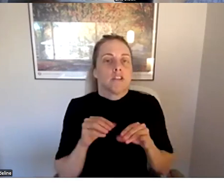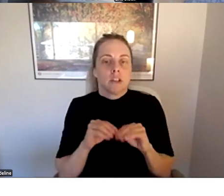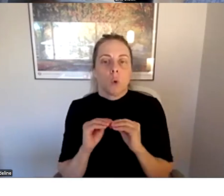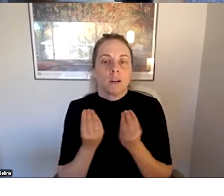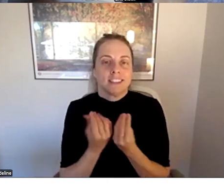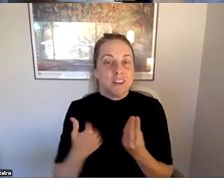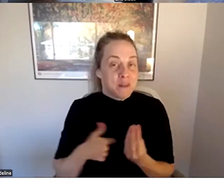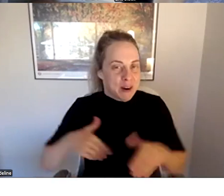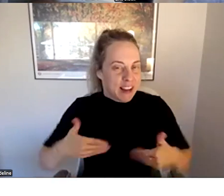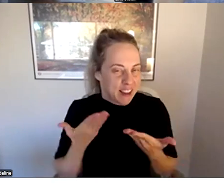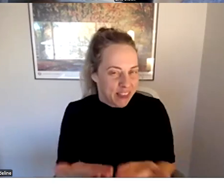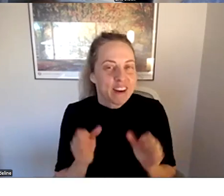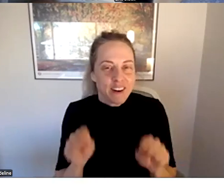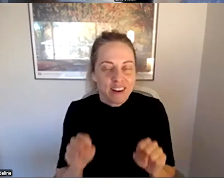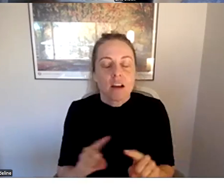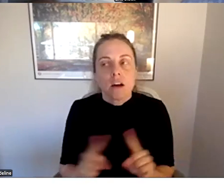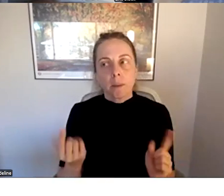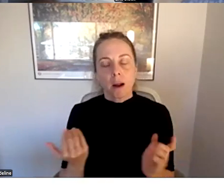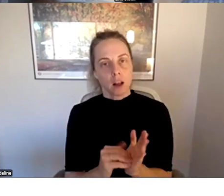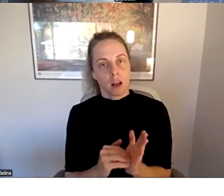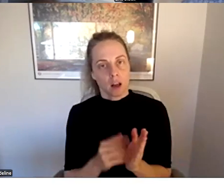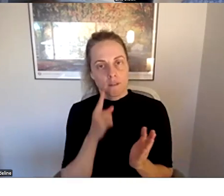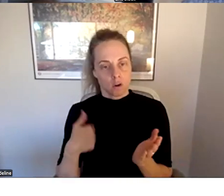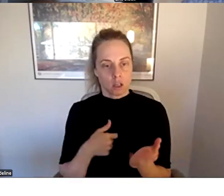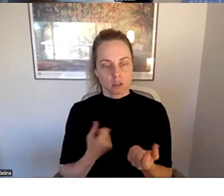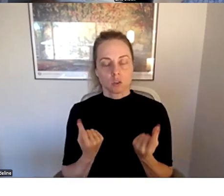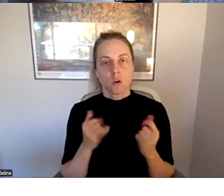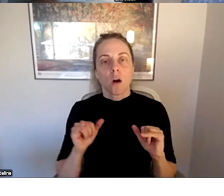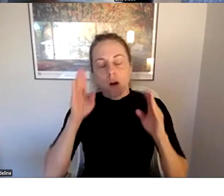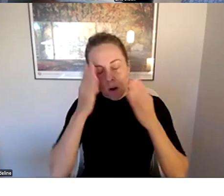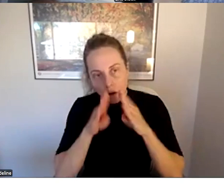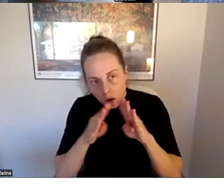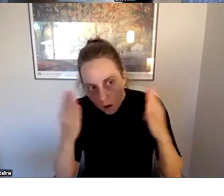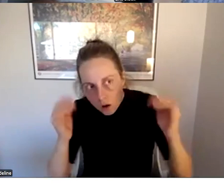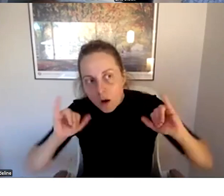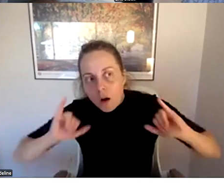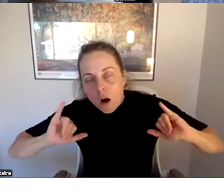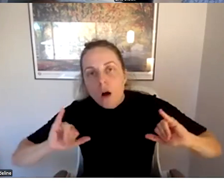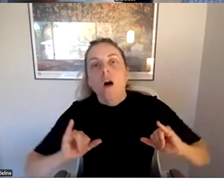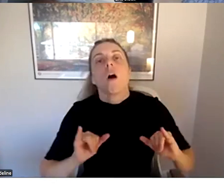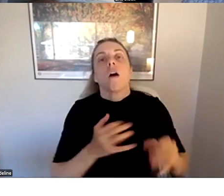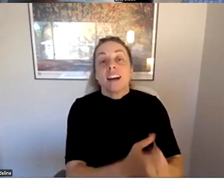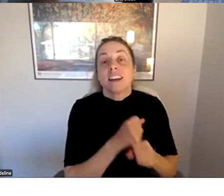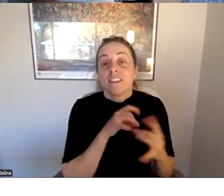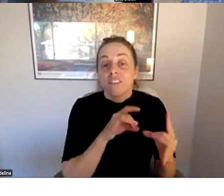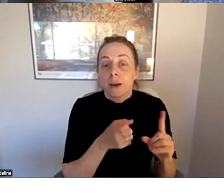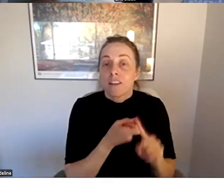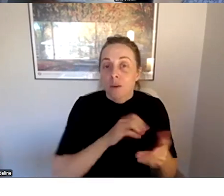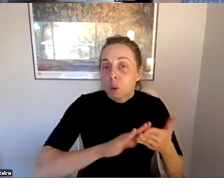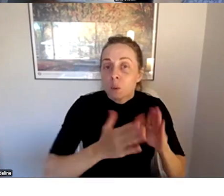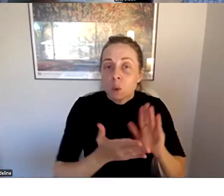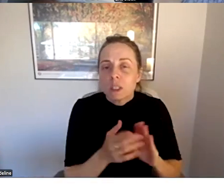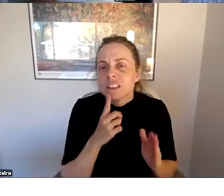yet. But again, just for us to open the door and get the feedback, again, with community to understand what are